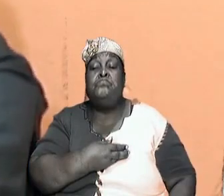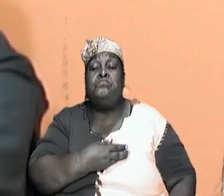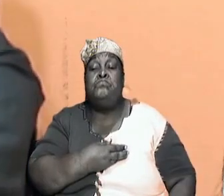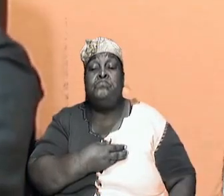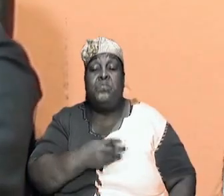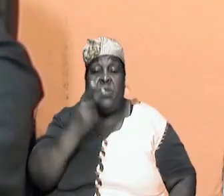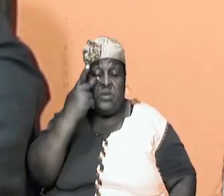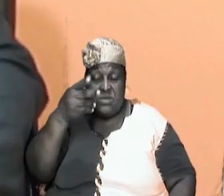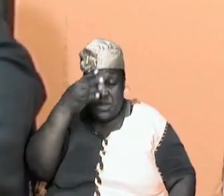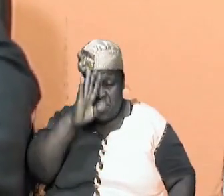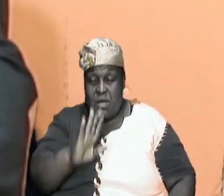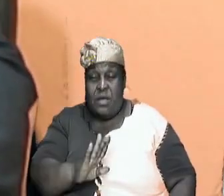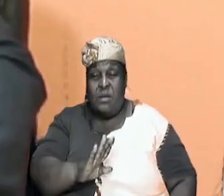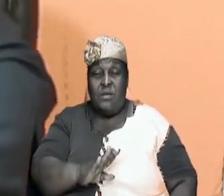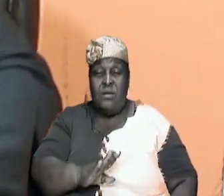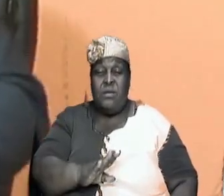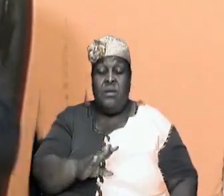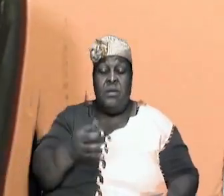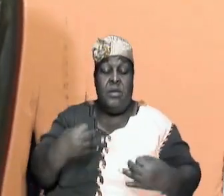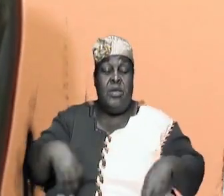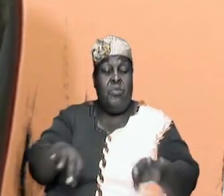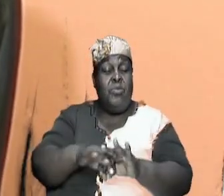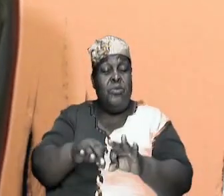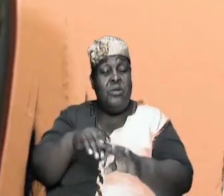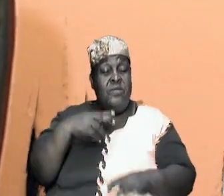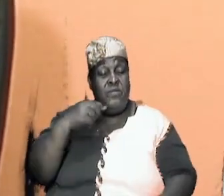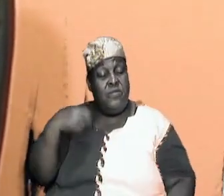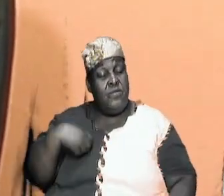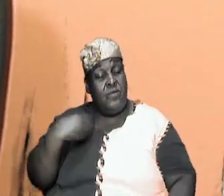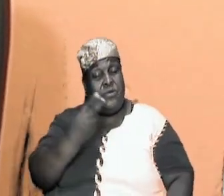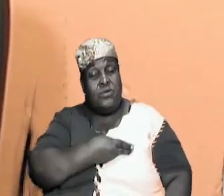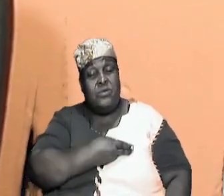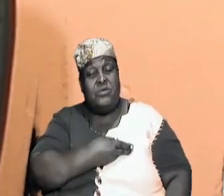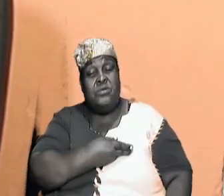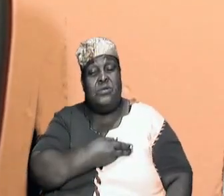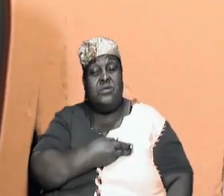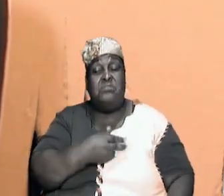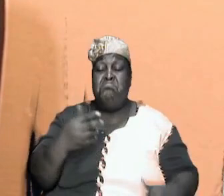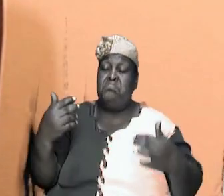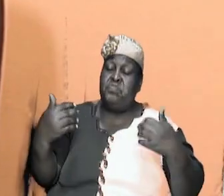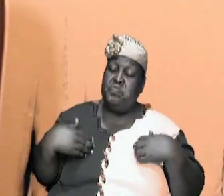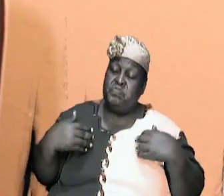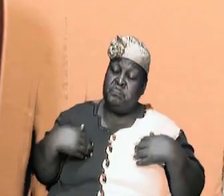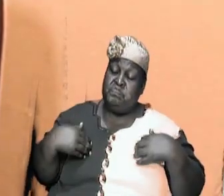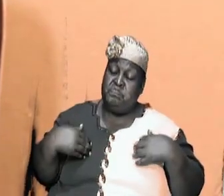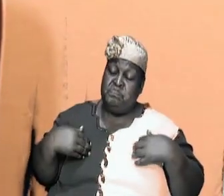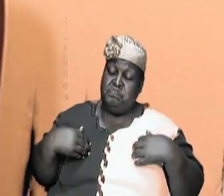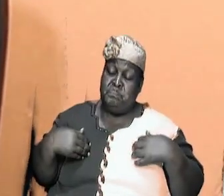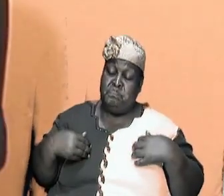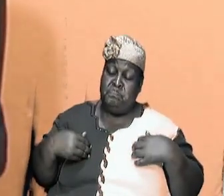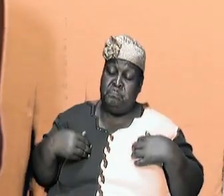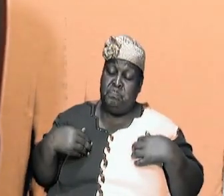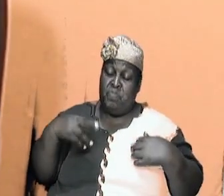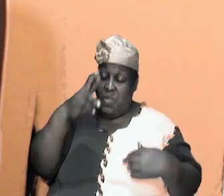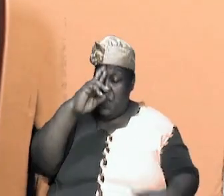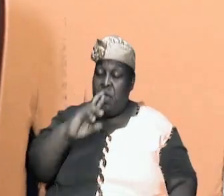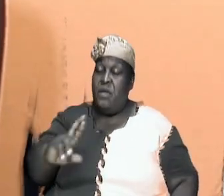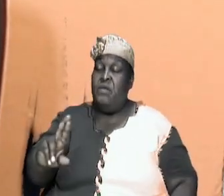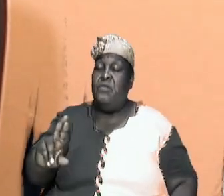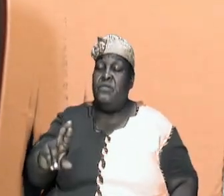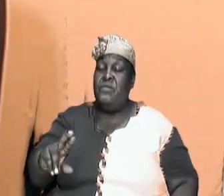to see God. It is important for us to have a